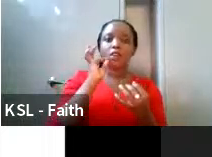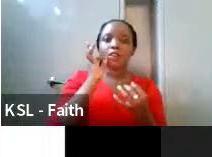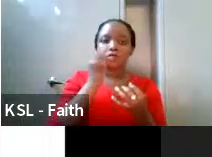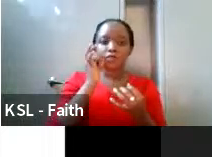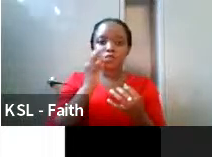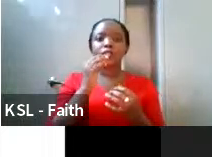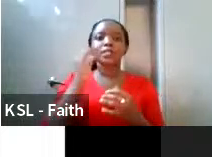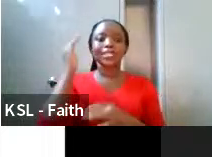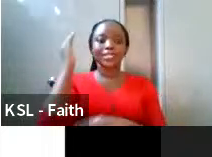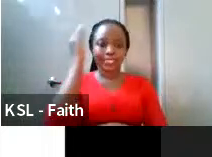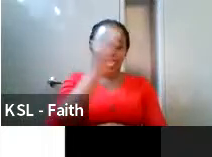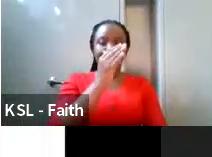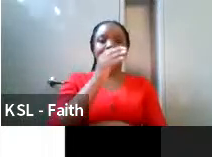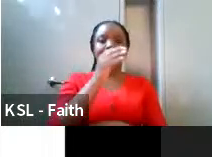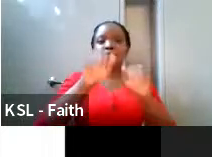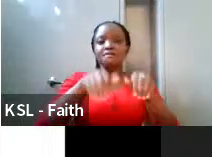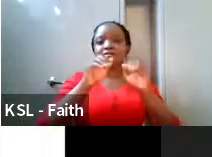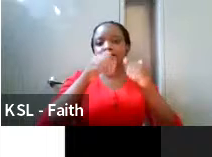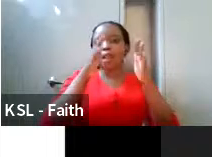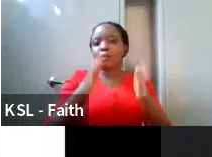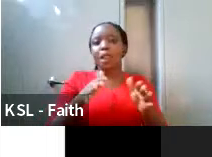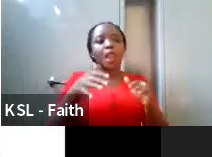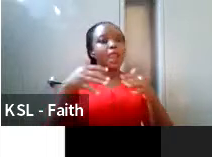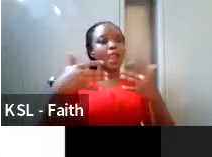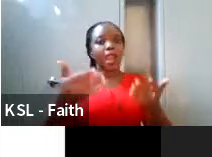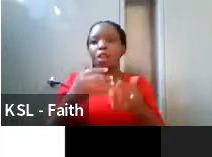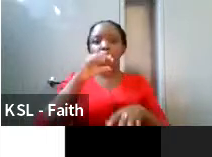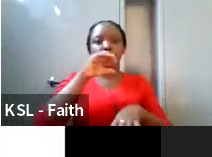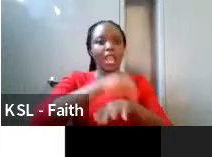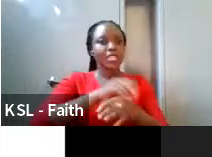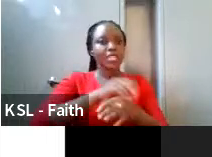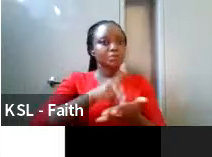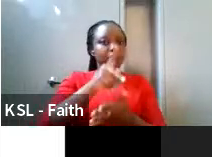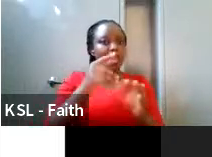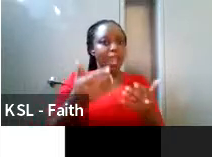directly from farmers. How do we claim these expenses?